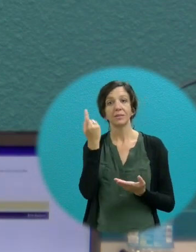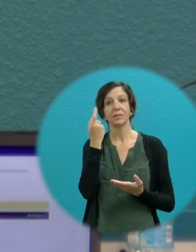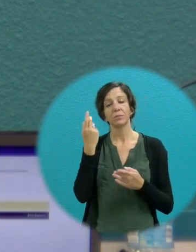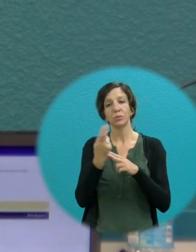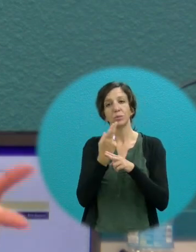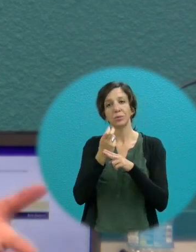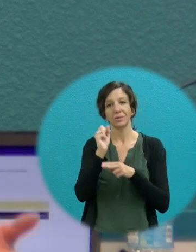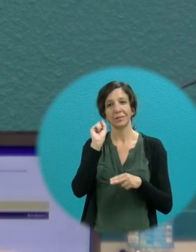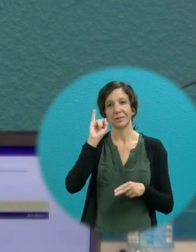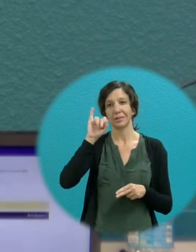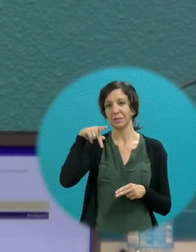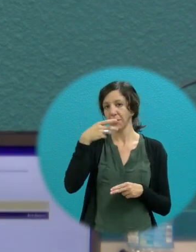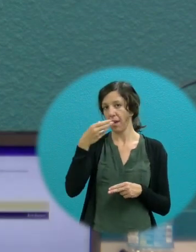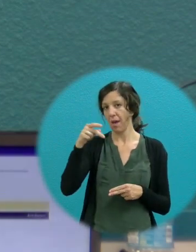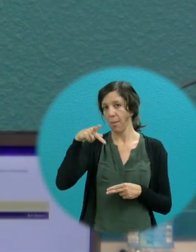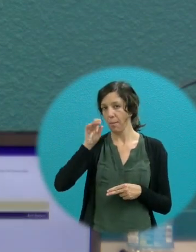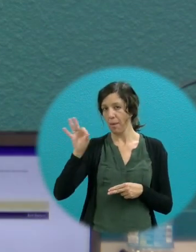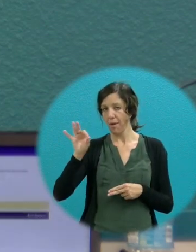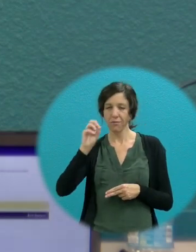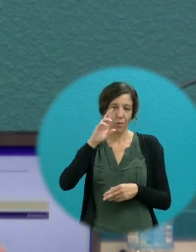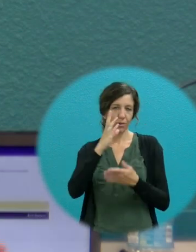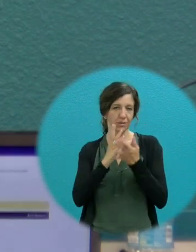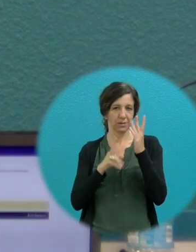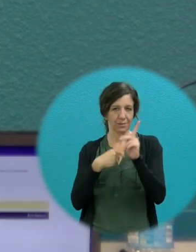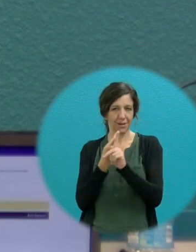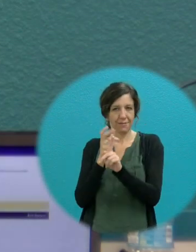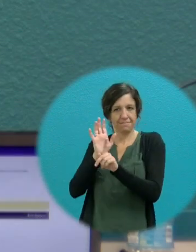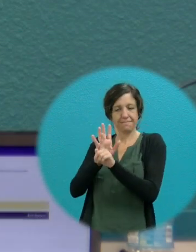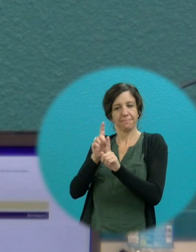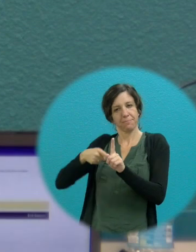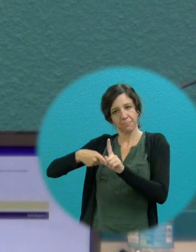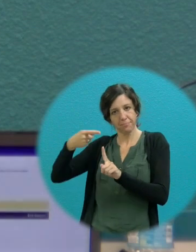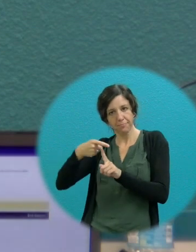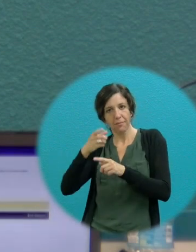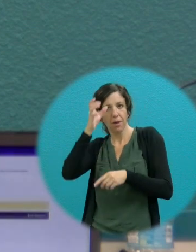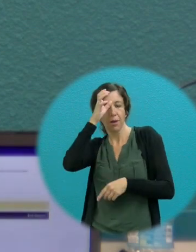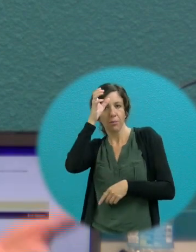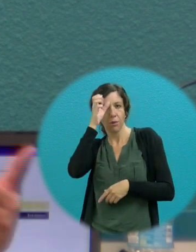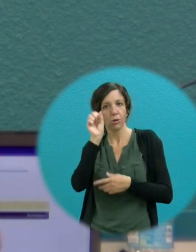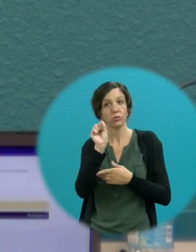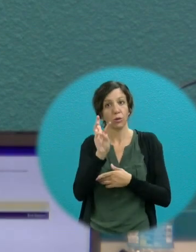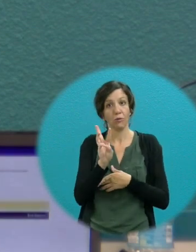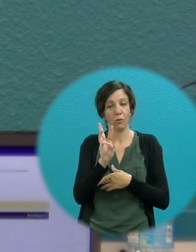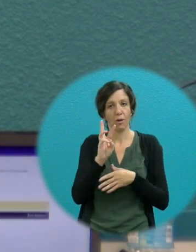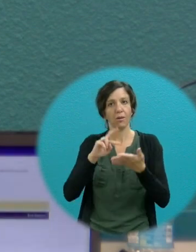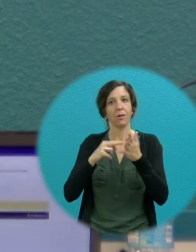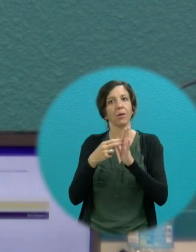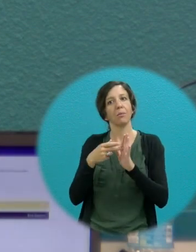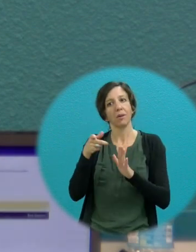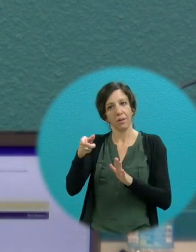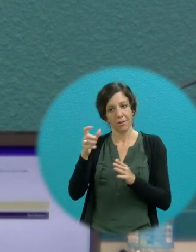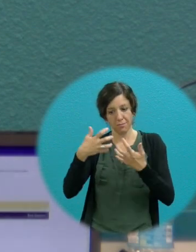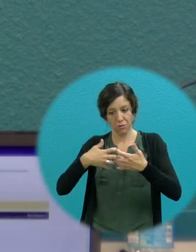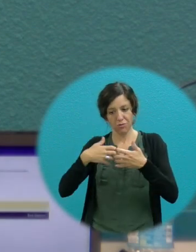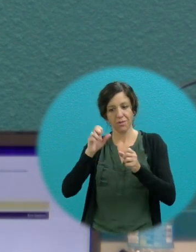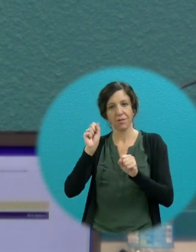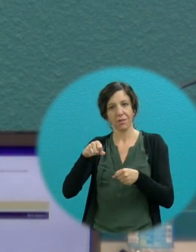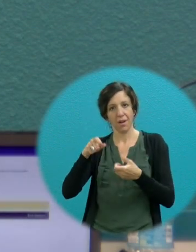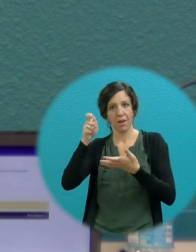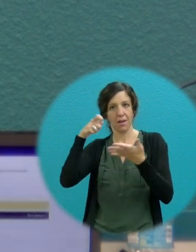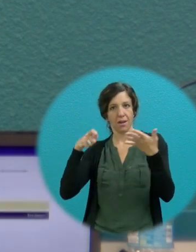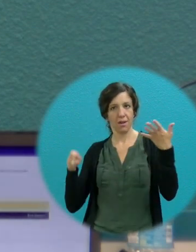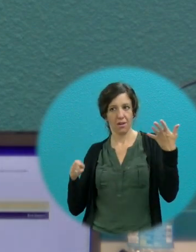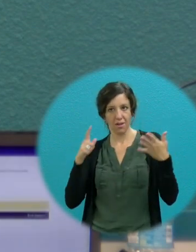also additionally somebody who's using like a sip and puff or their own computer software that would actually mark the ballot so that they can